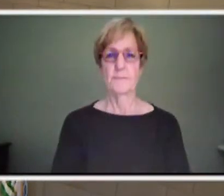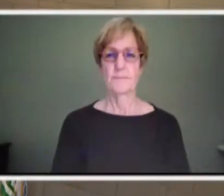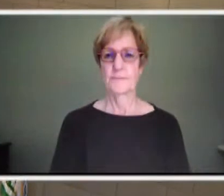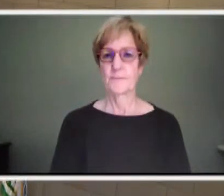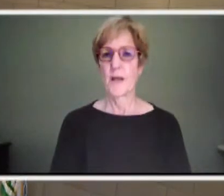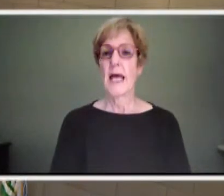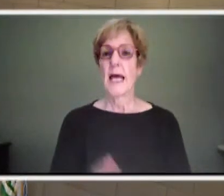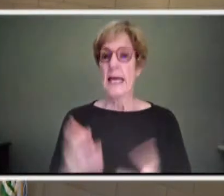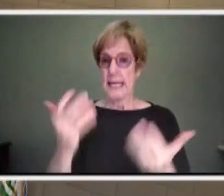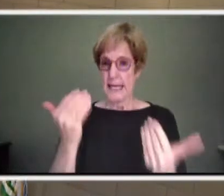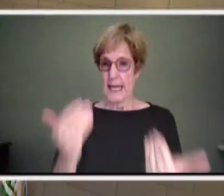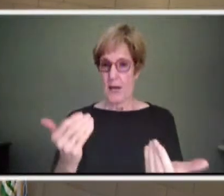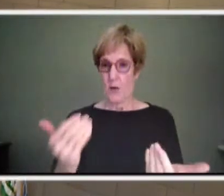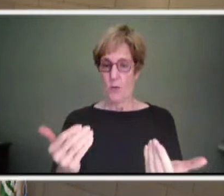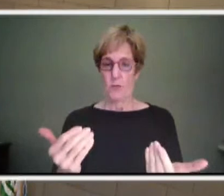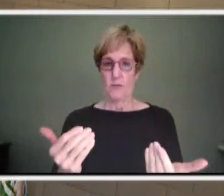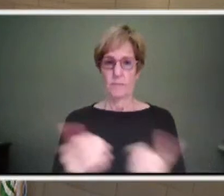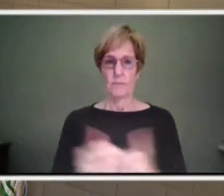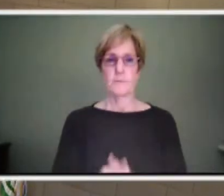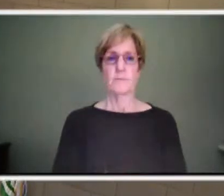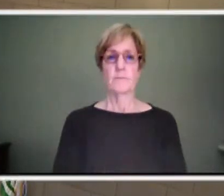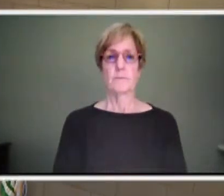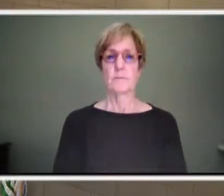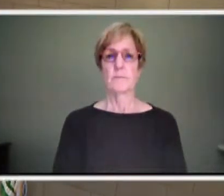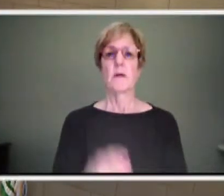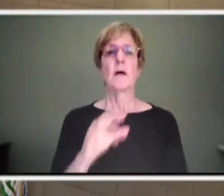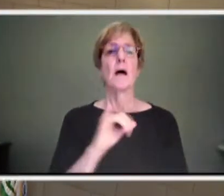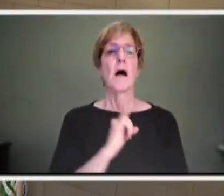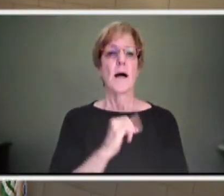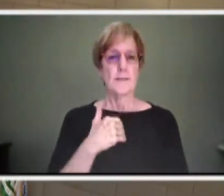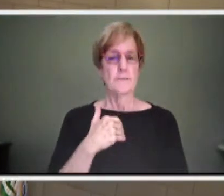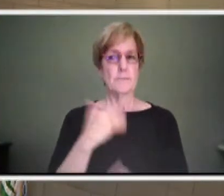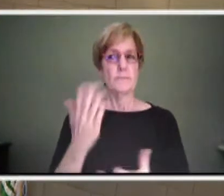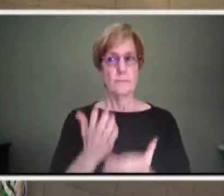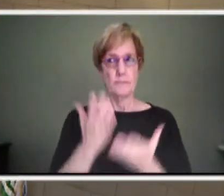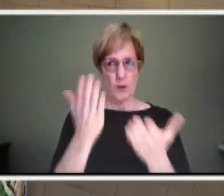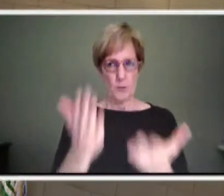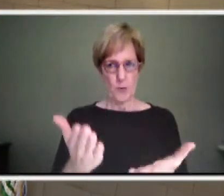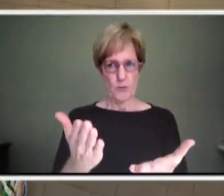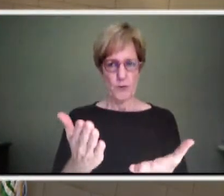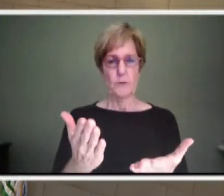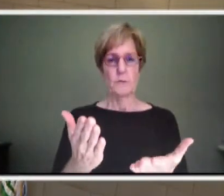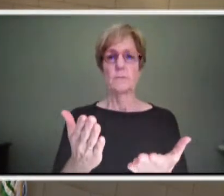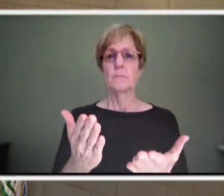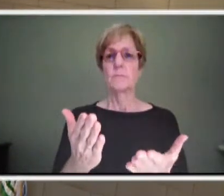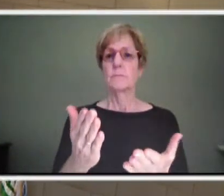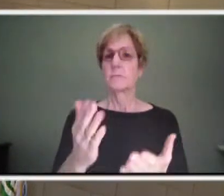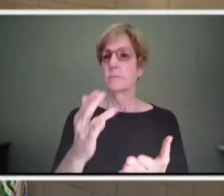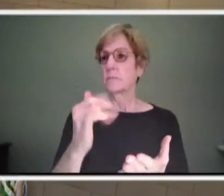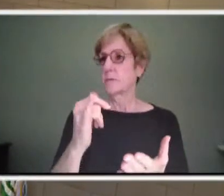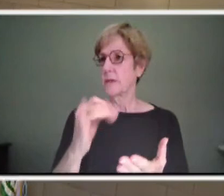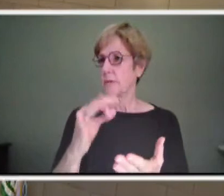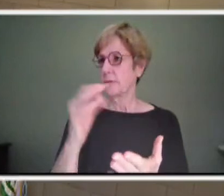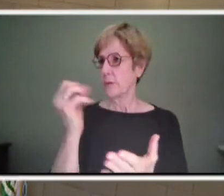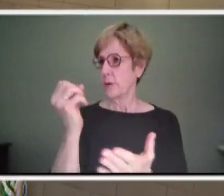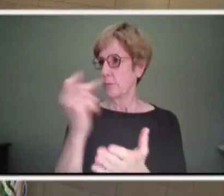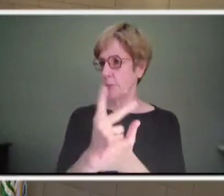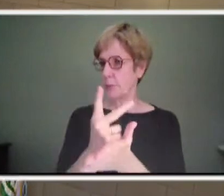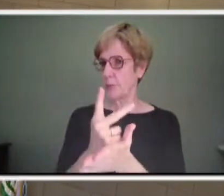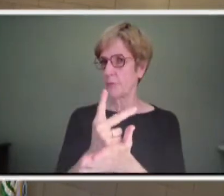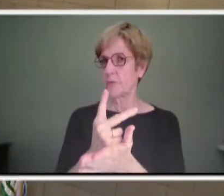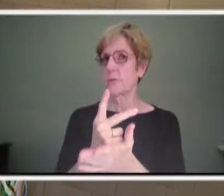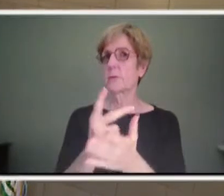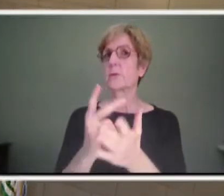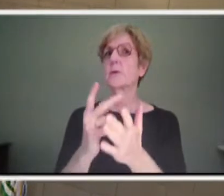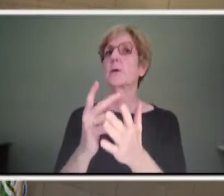Now, may I have a motion? If there's a motion to approve the petition and adopt the zoning